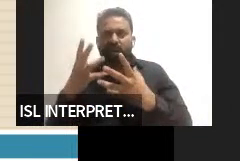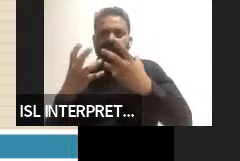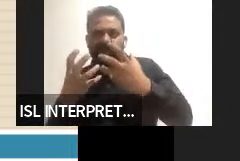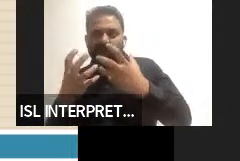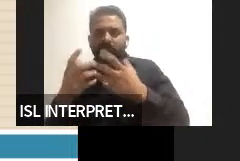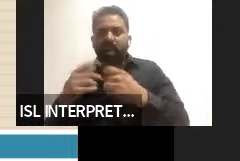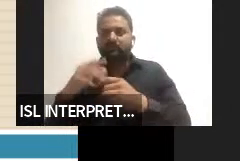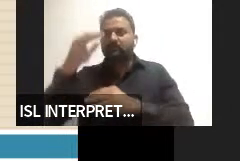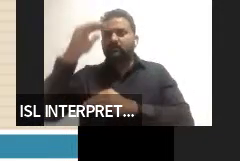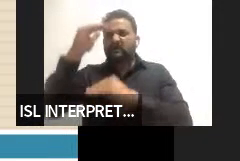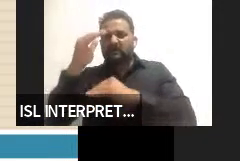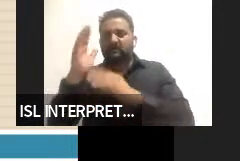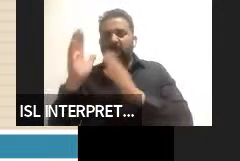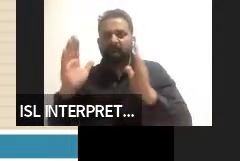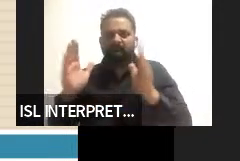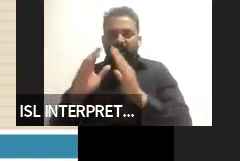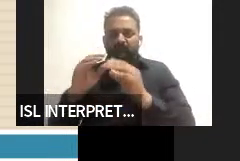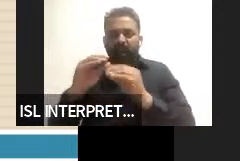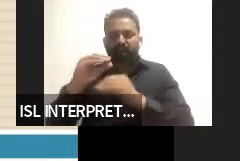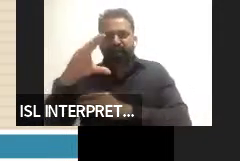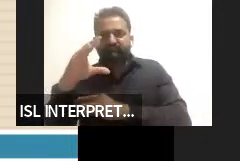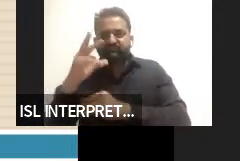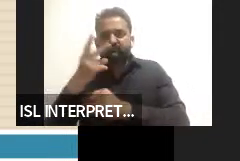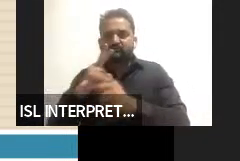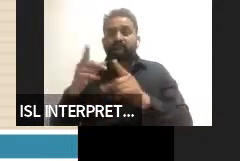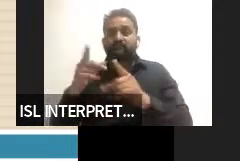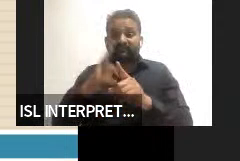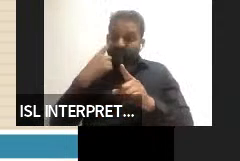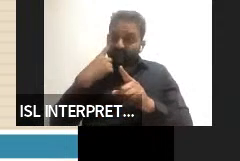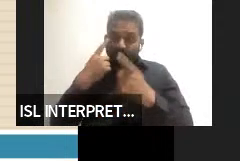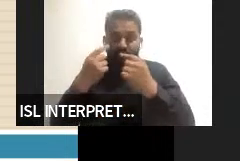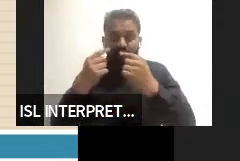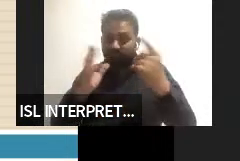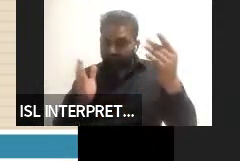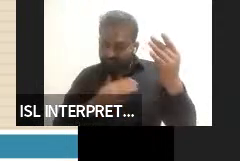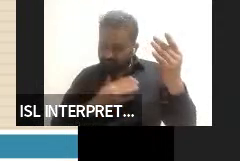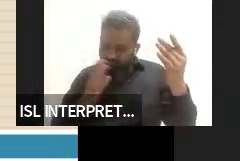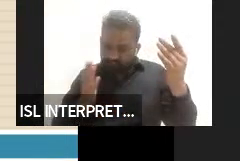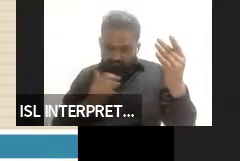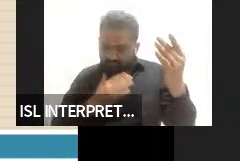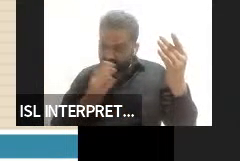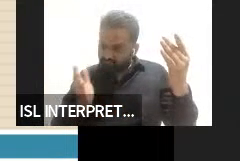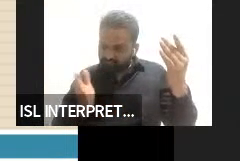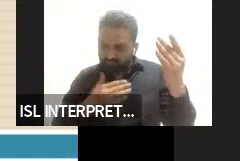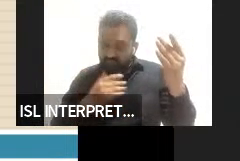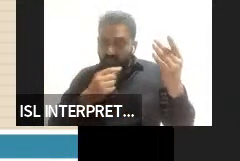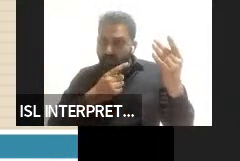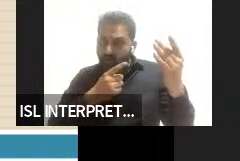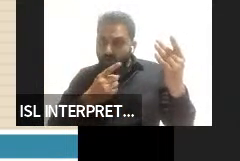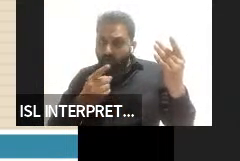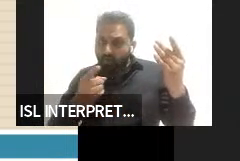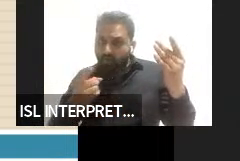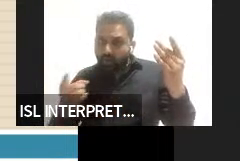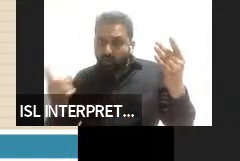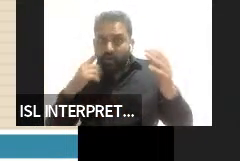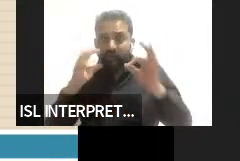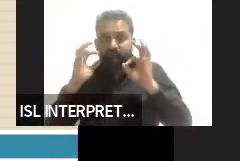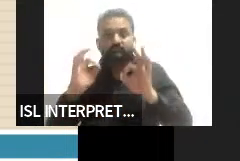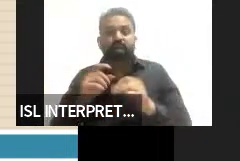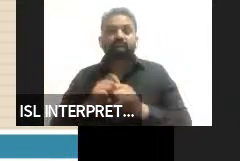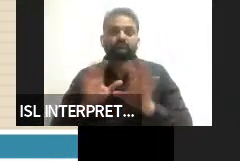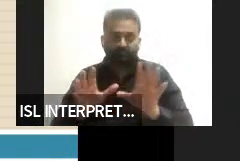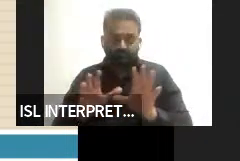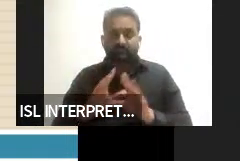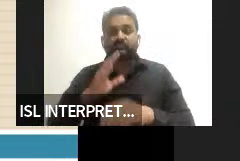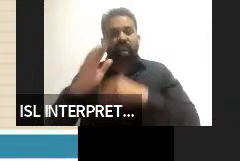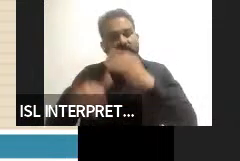have become something different. So make sure that you check page by page, that every page is correct. Then you upload